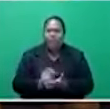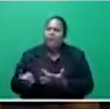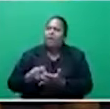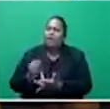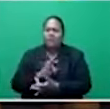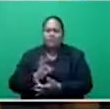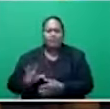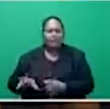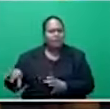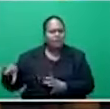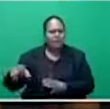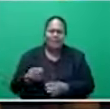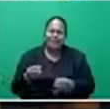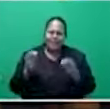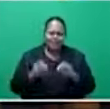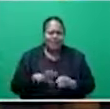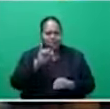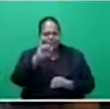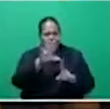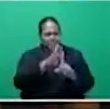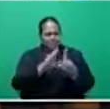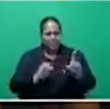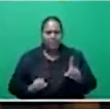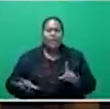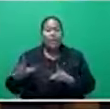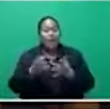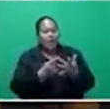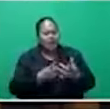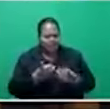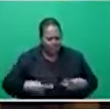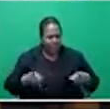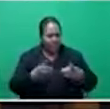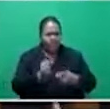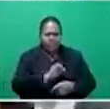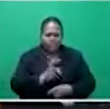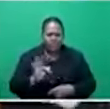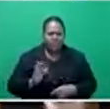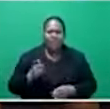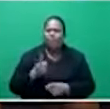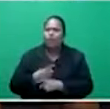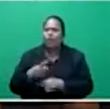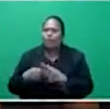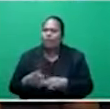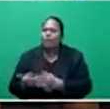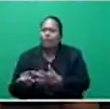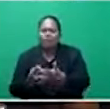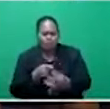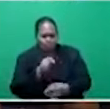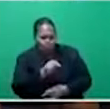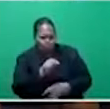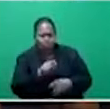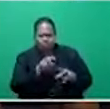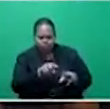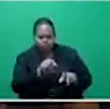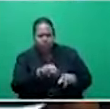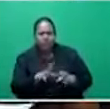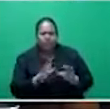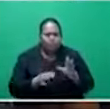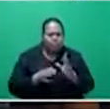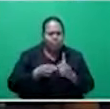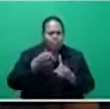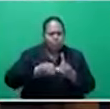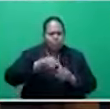bad examples. All other division staff are now talking about HR staff promotion, especially staff given acting appointments